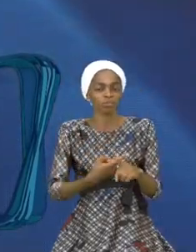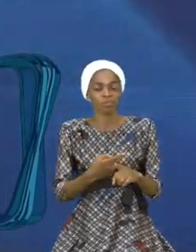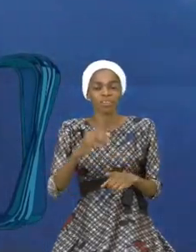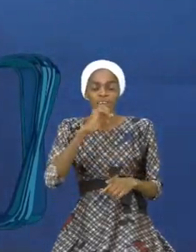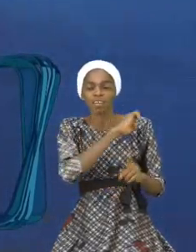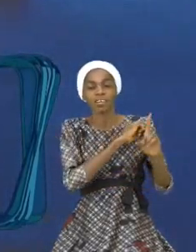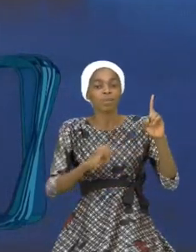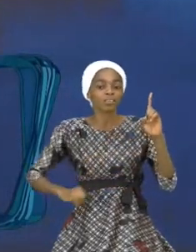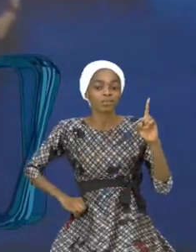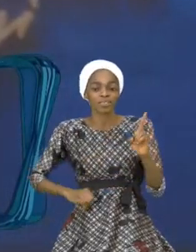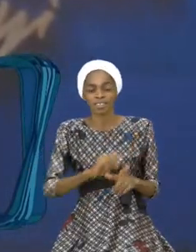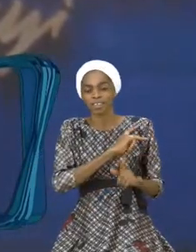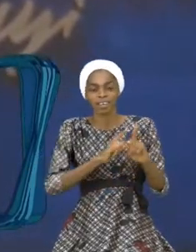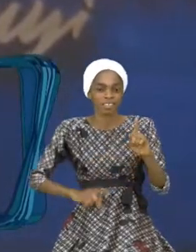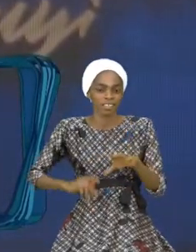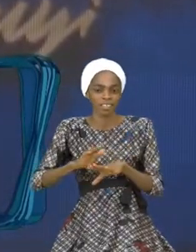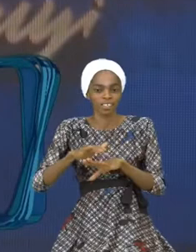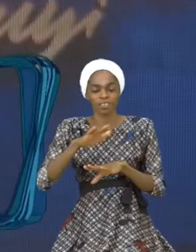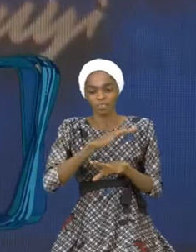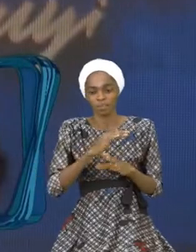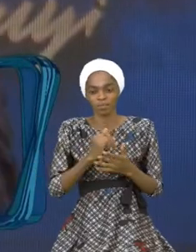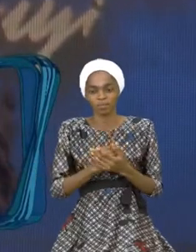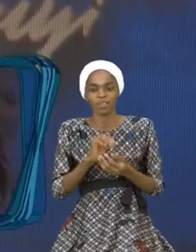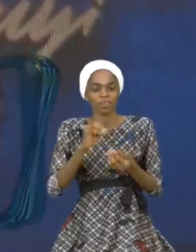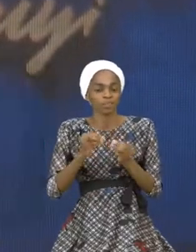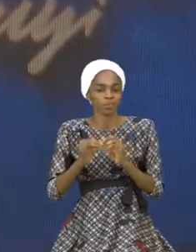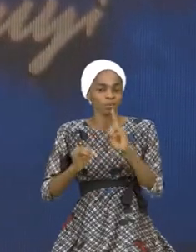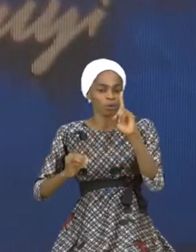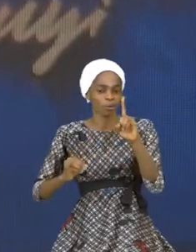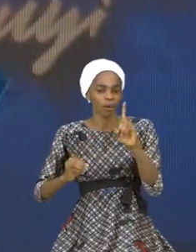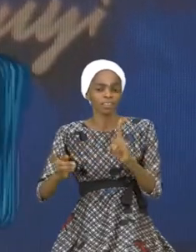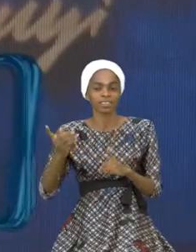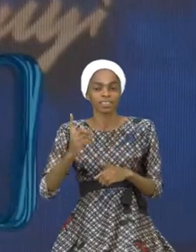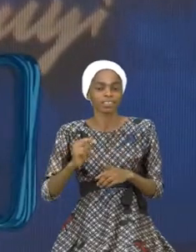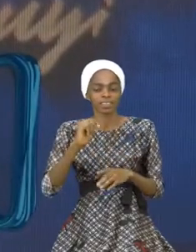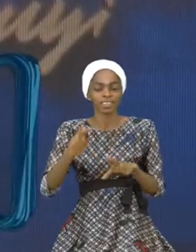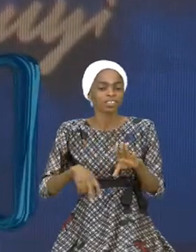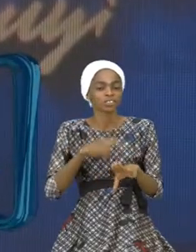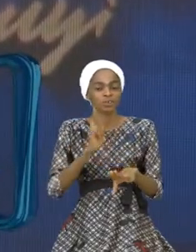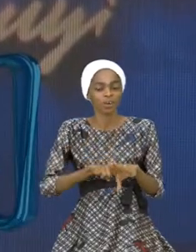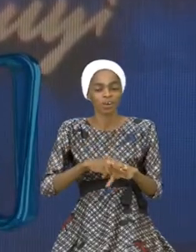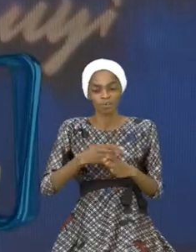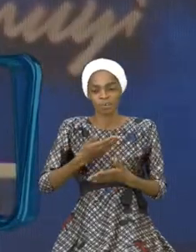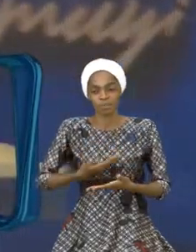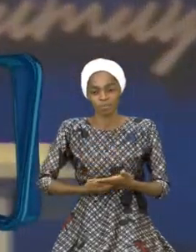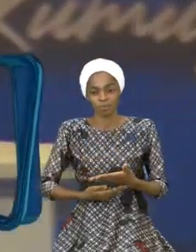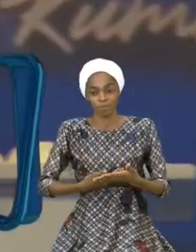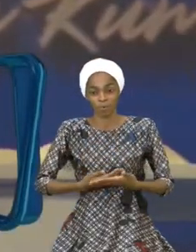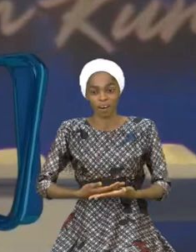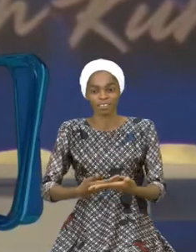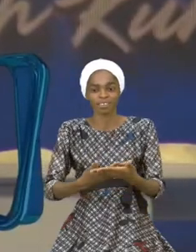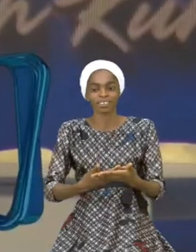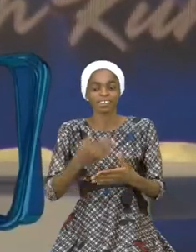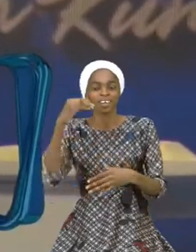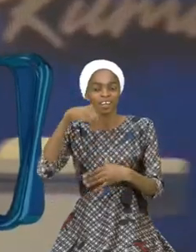let's come to number one number one the natural birth into